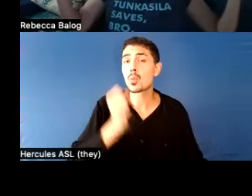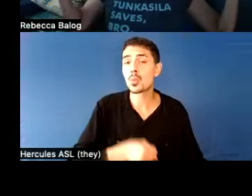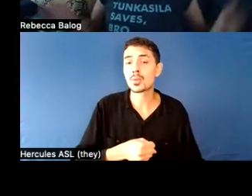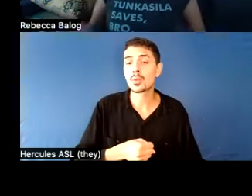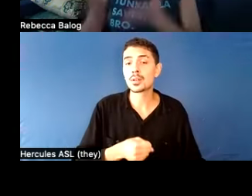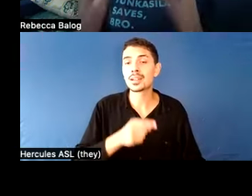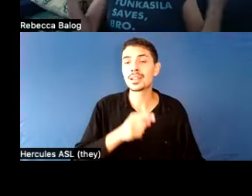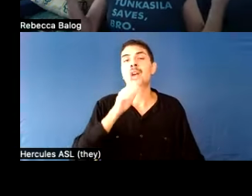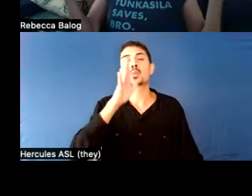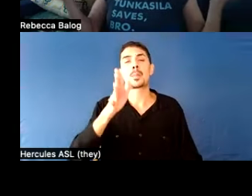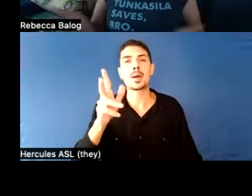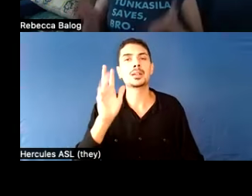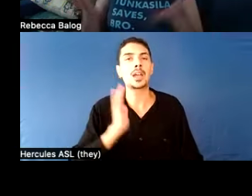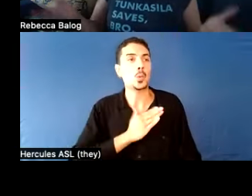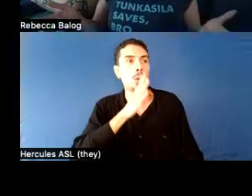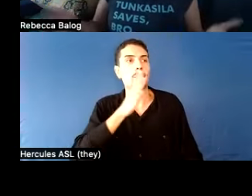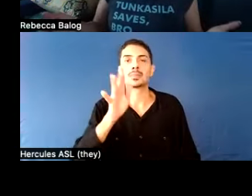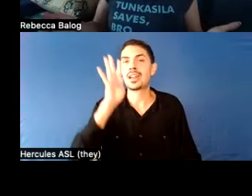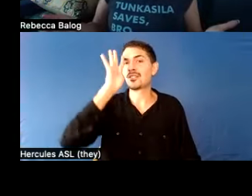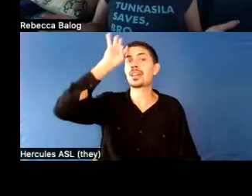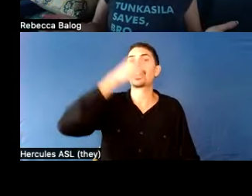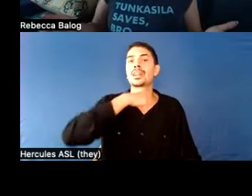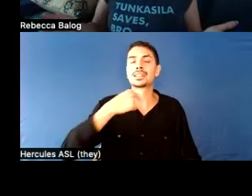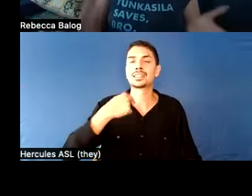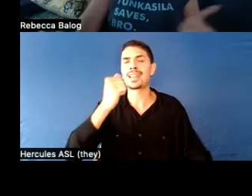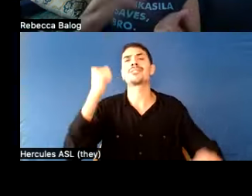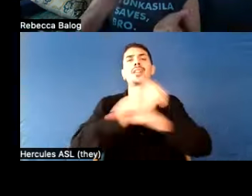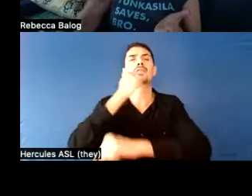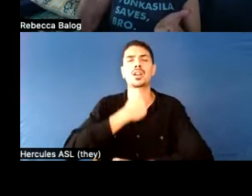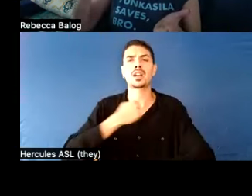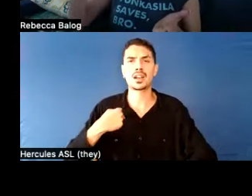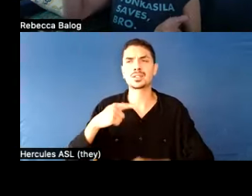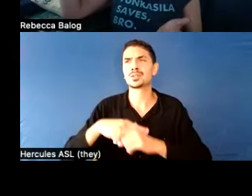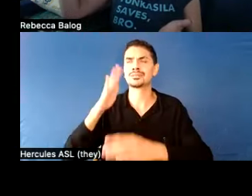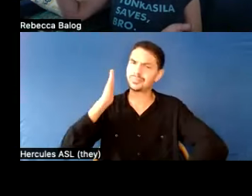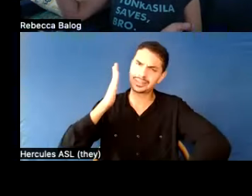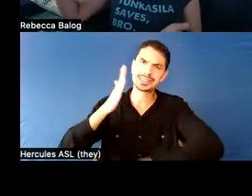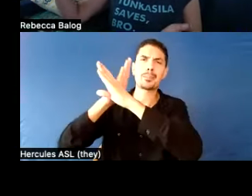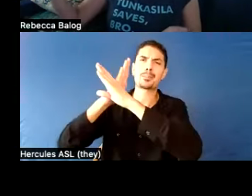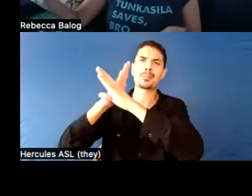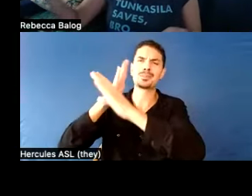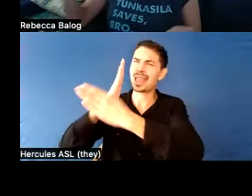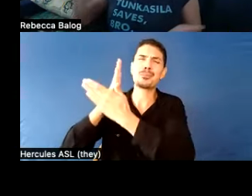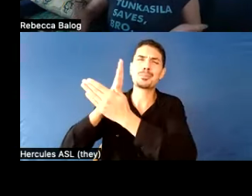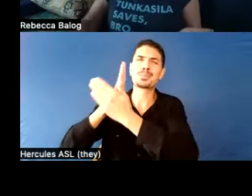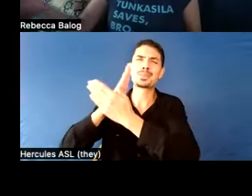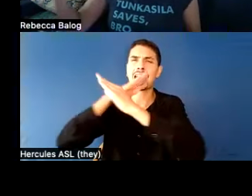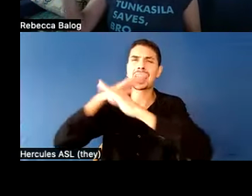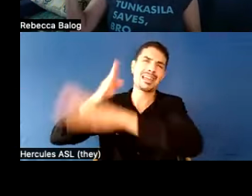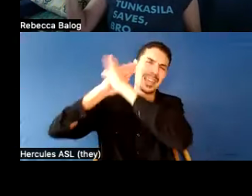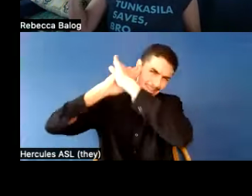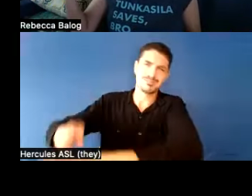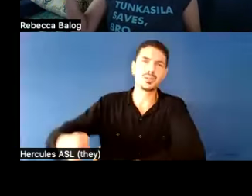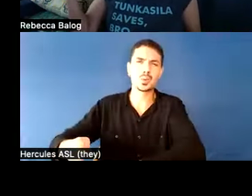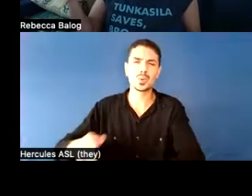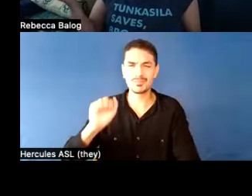this. They created it. They fought for us to start ending silence, and we keep doing better every year. And the next generation's even